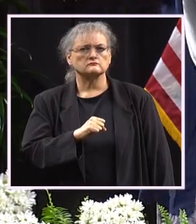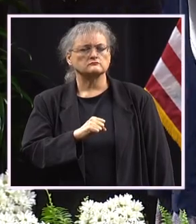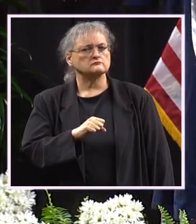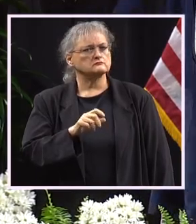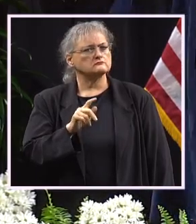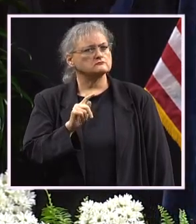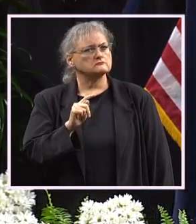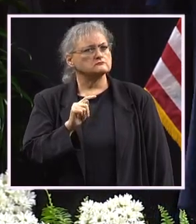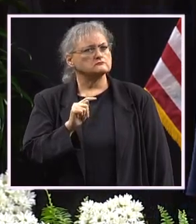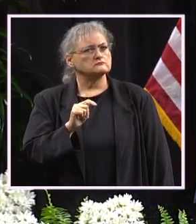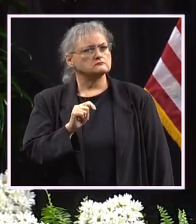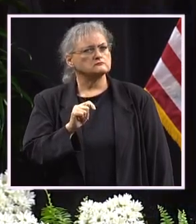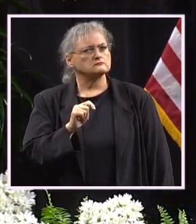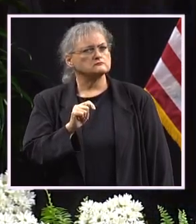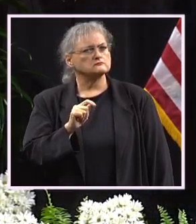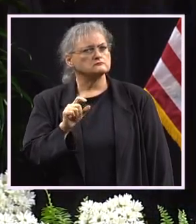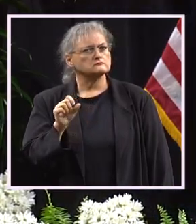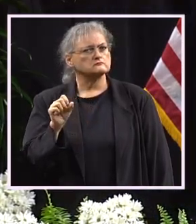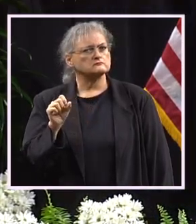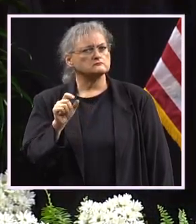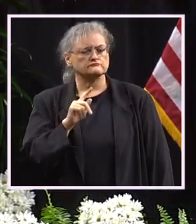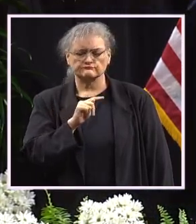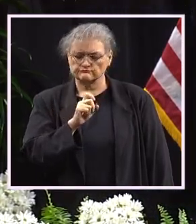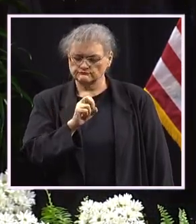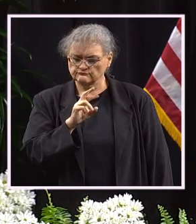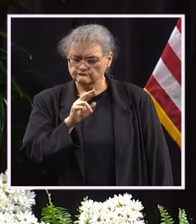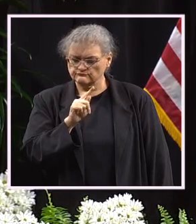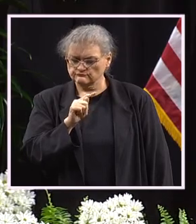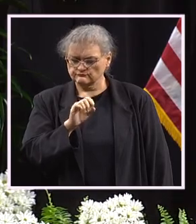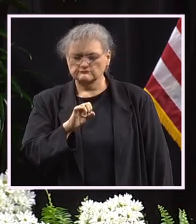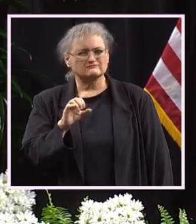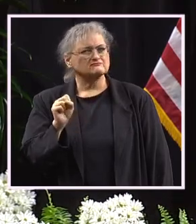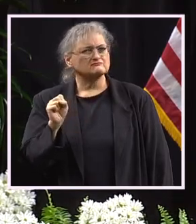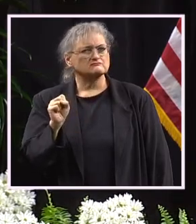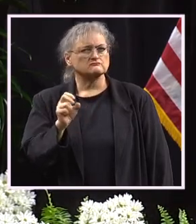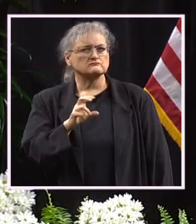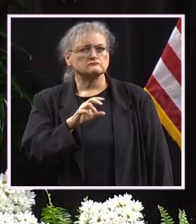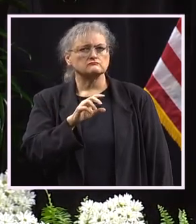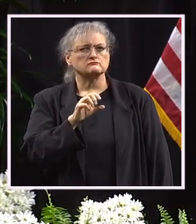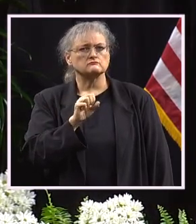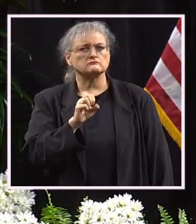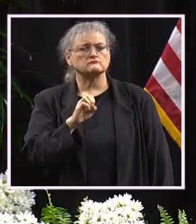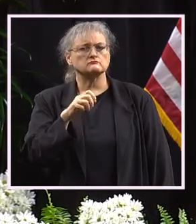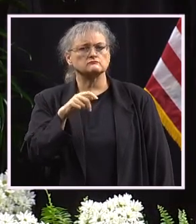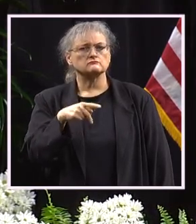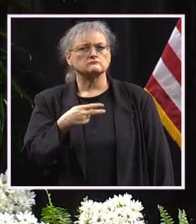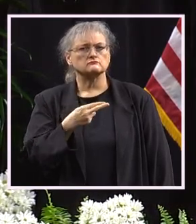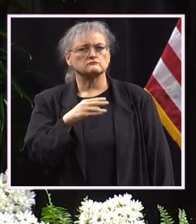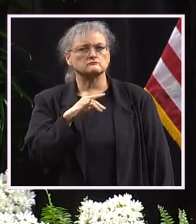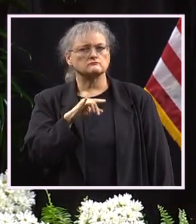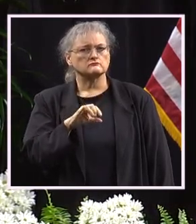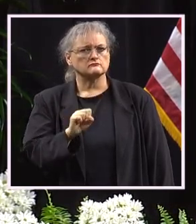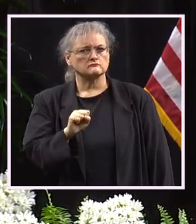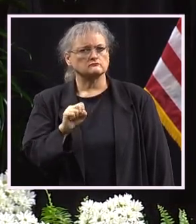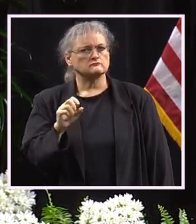Tito Vargas Sakaria, MBA. Sofia Fabiola Quinones, cum